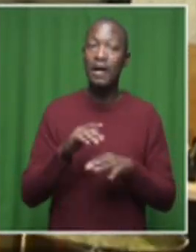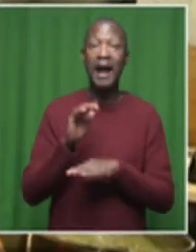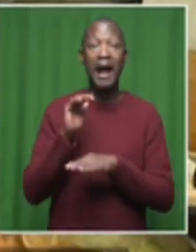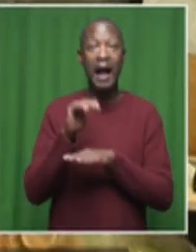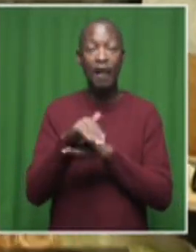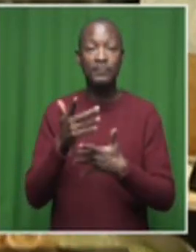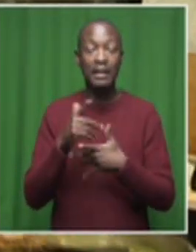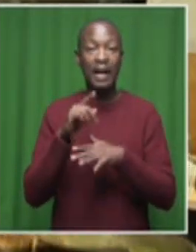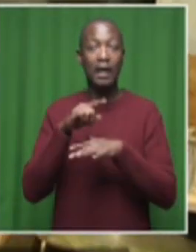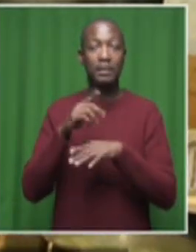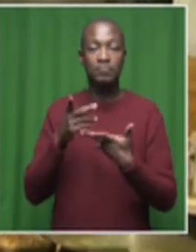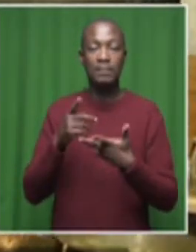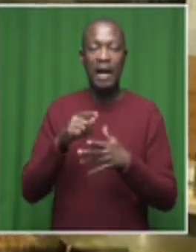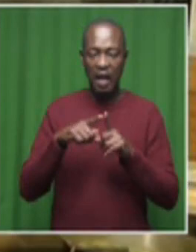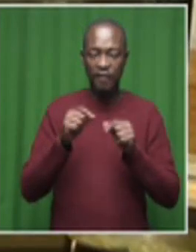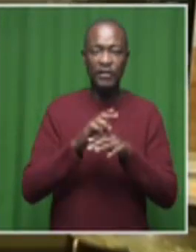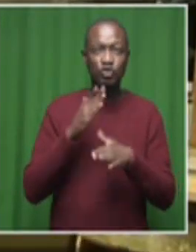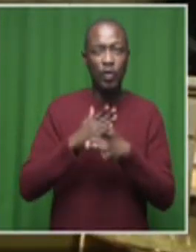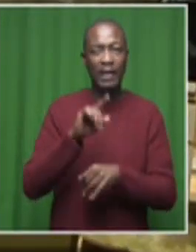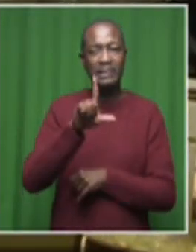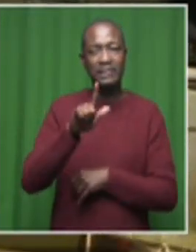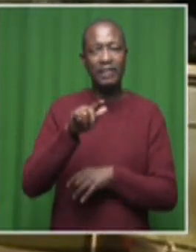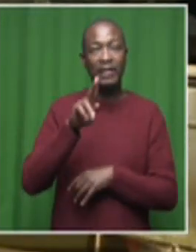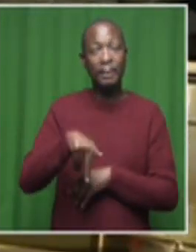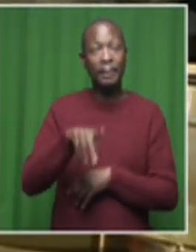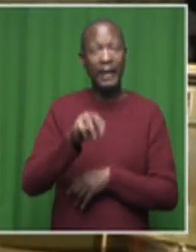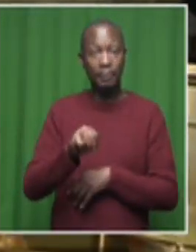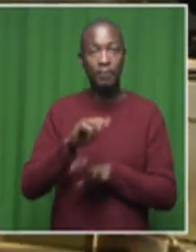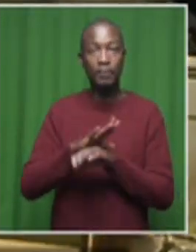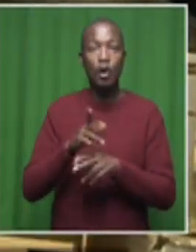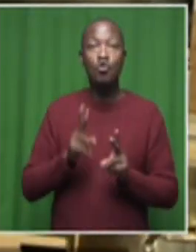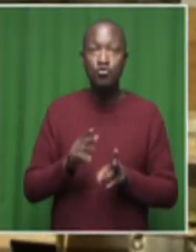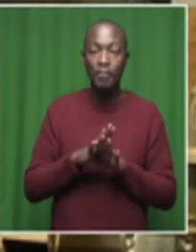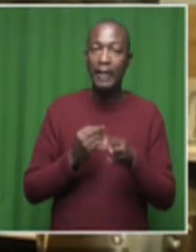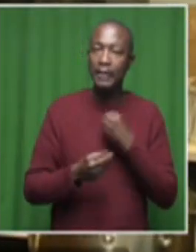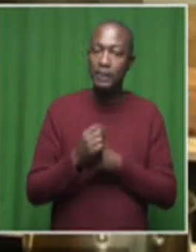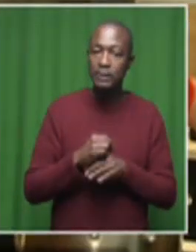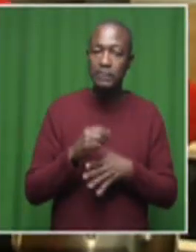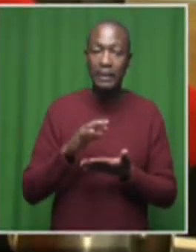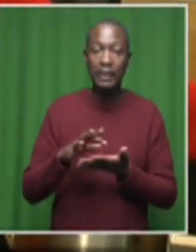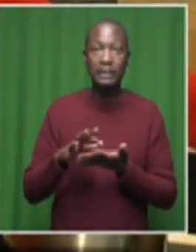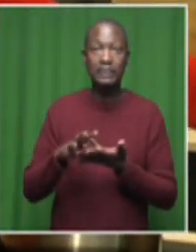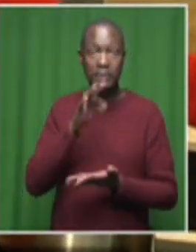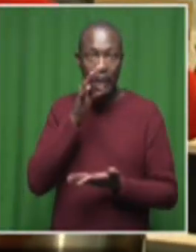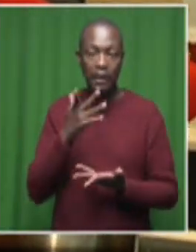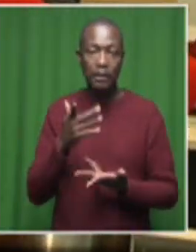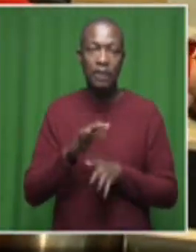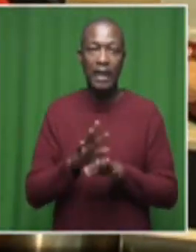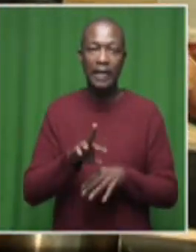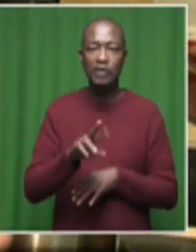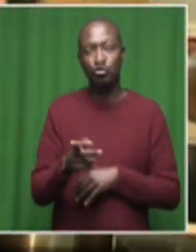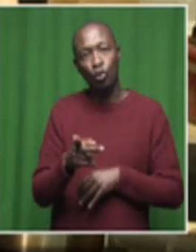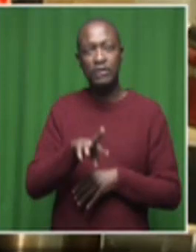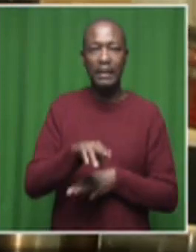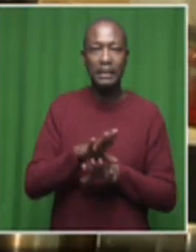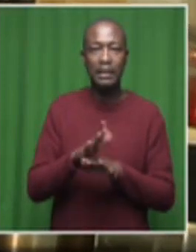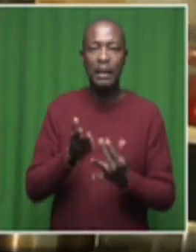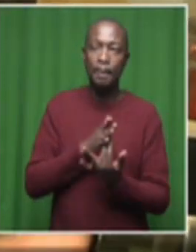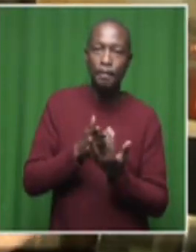hours. I only finish work at 7 p.m, come home and then usually I'll eat dinner, and then it's a snack fest. Then it is alternating